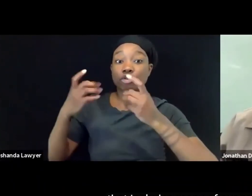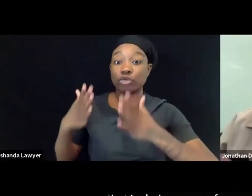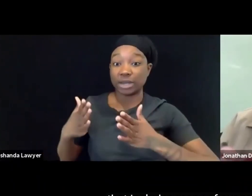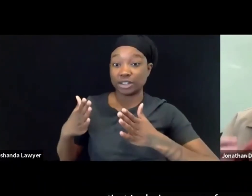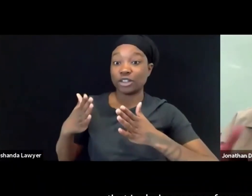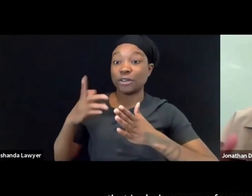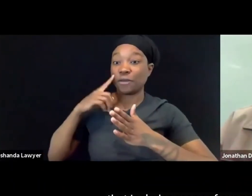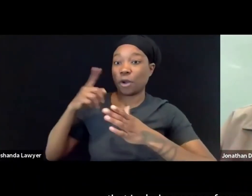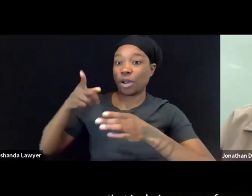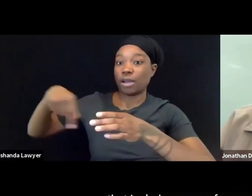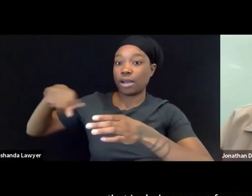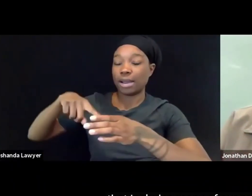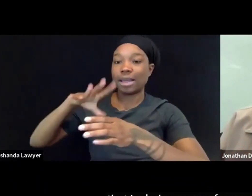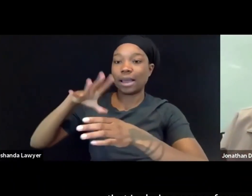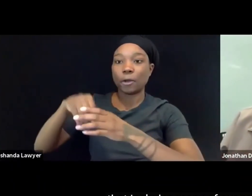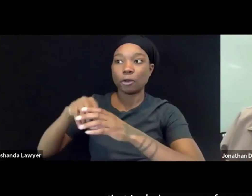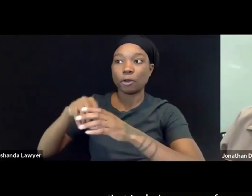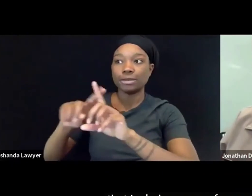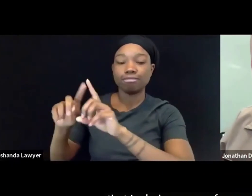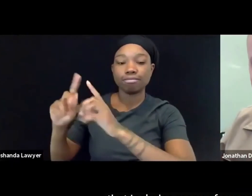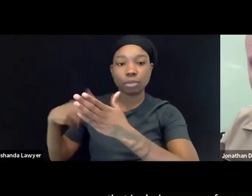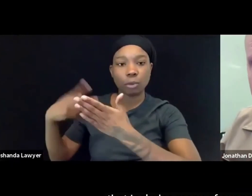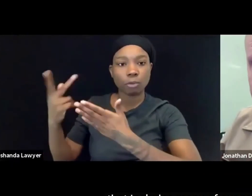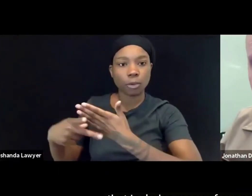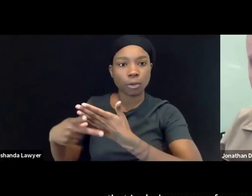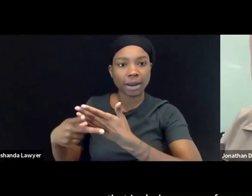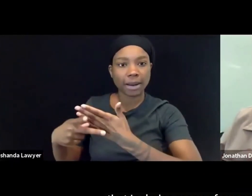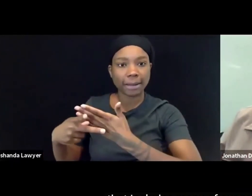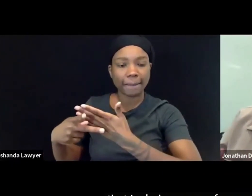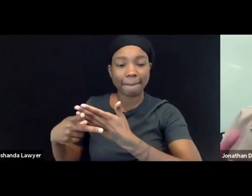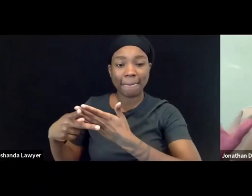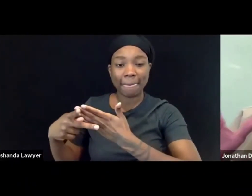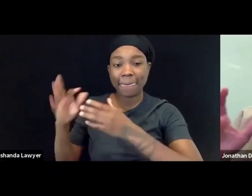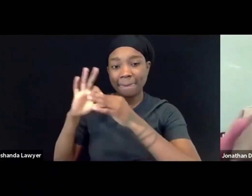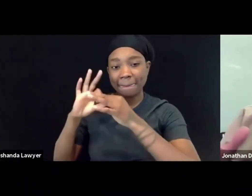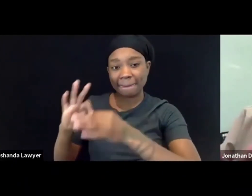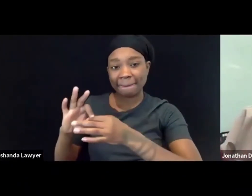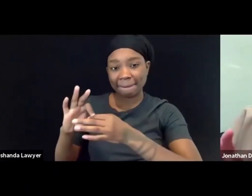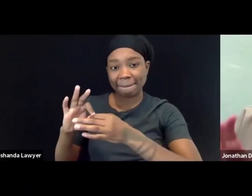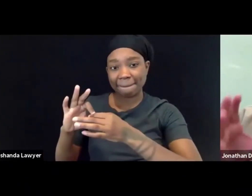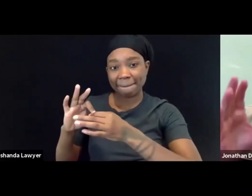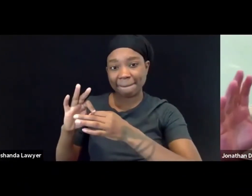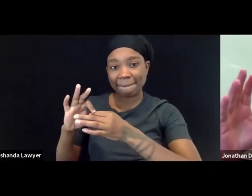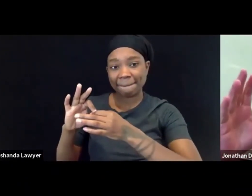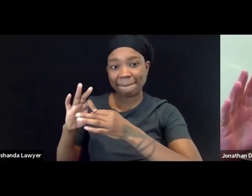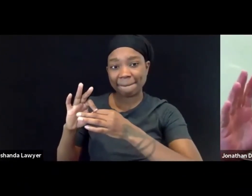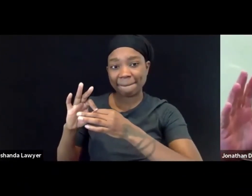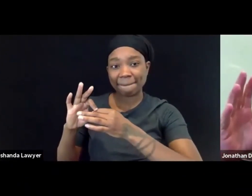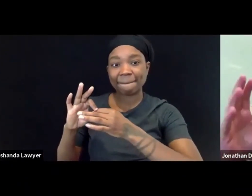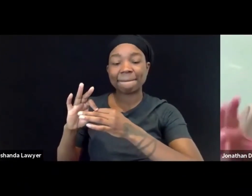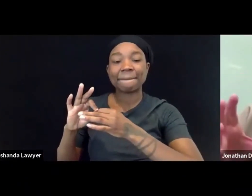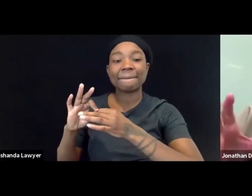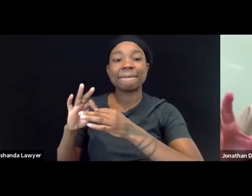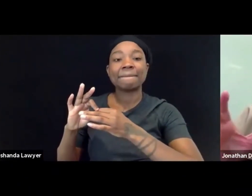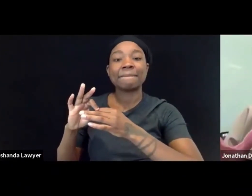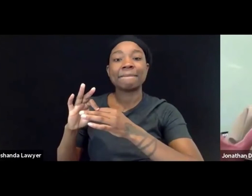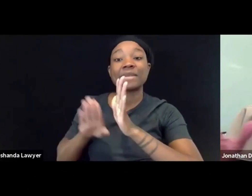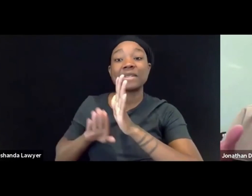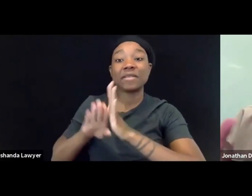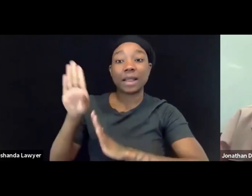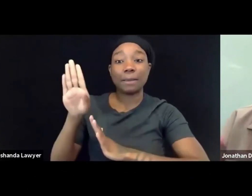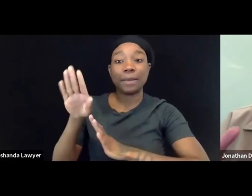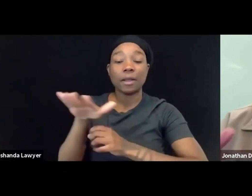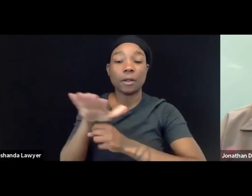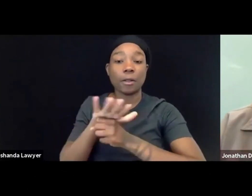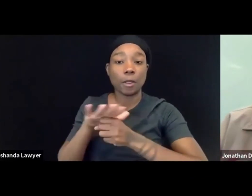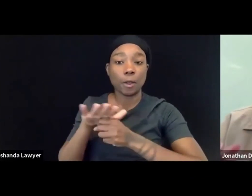our programs focused on building the abilities of both local and state,